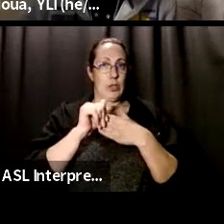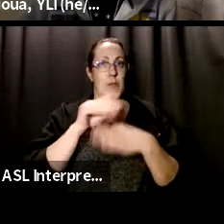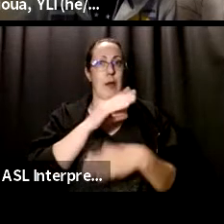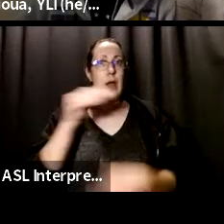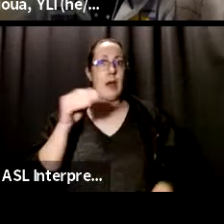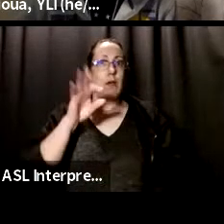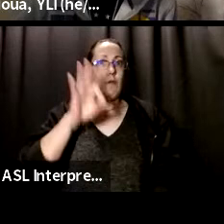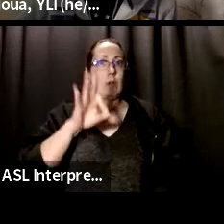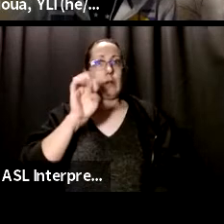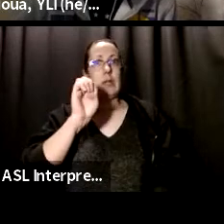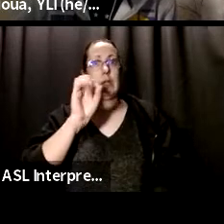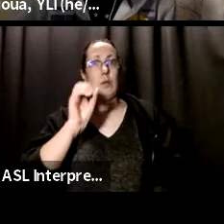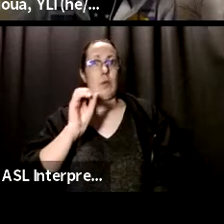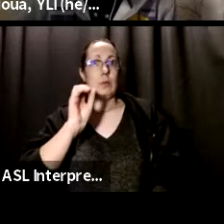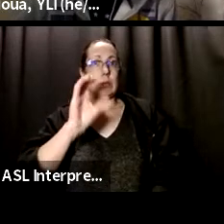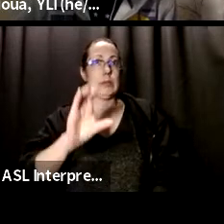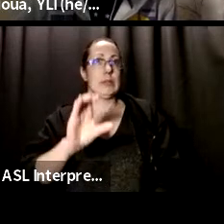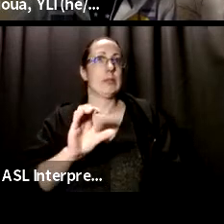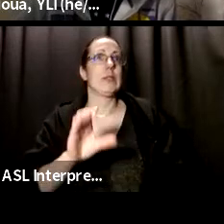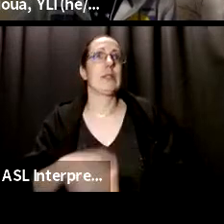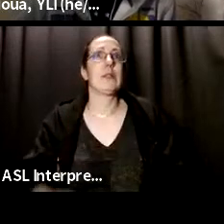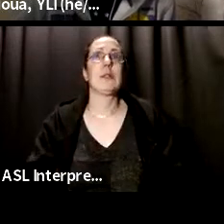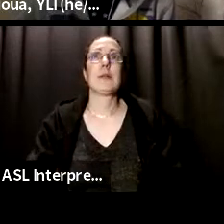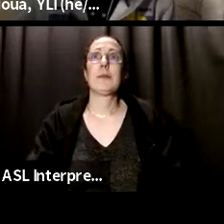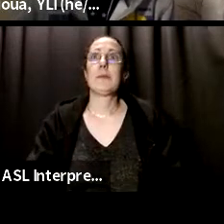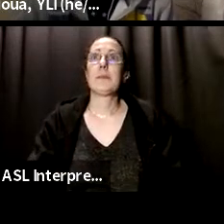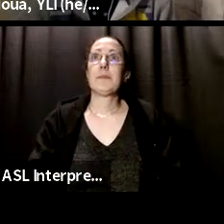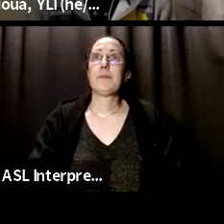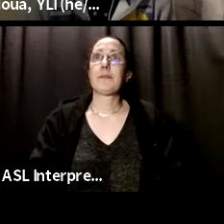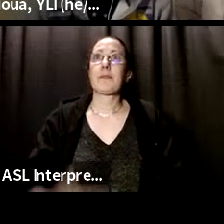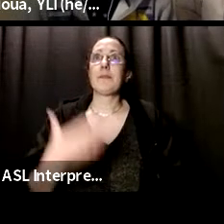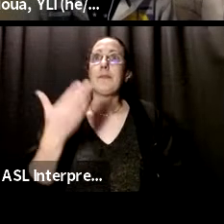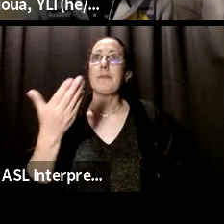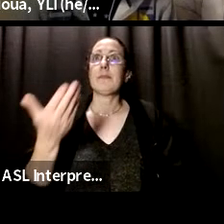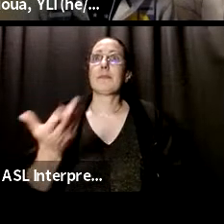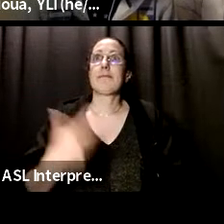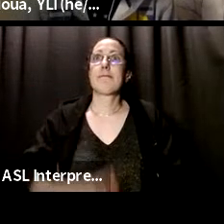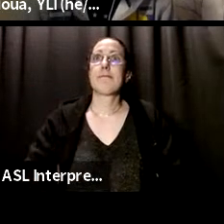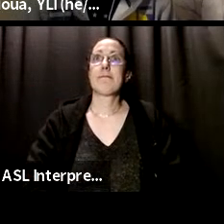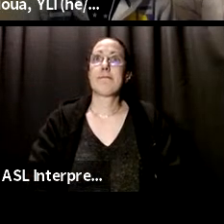Mua and Cato Prado are here to discuss that. You guys go ahead and have the floor.